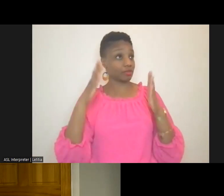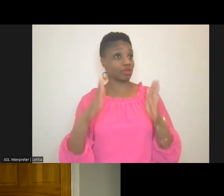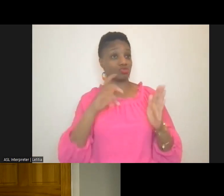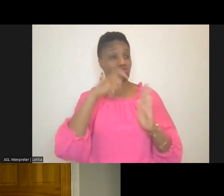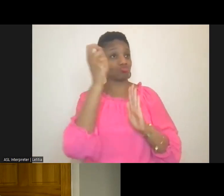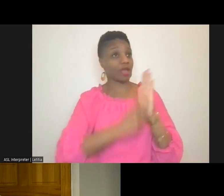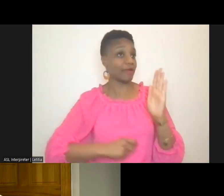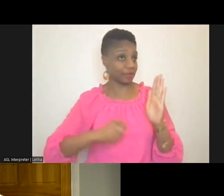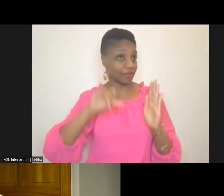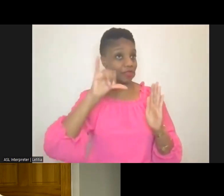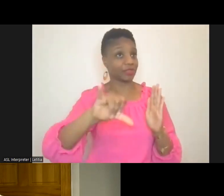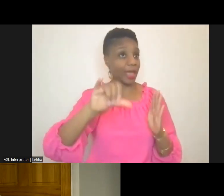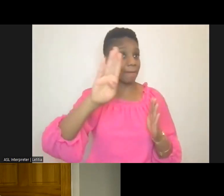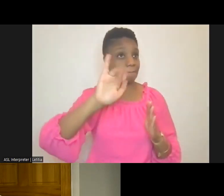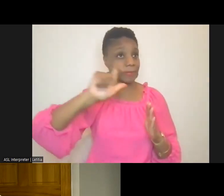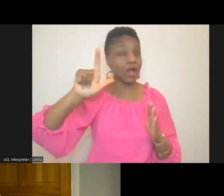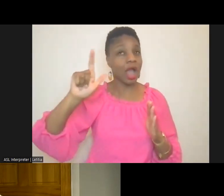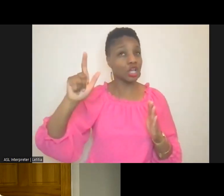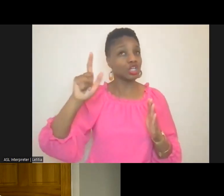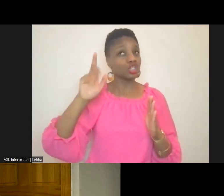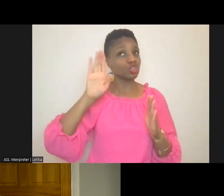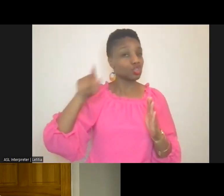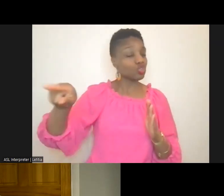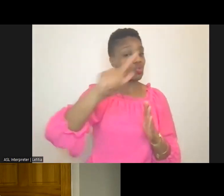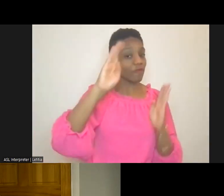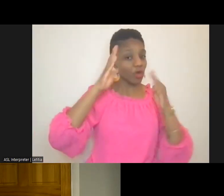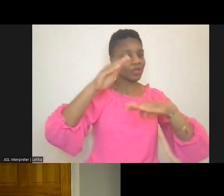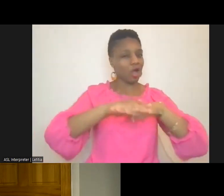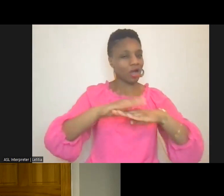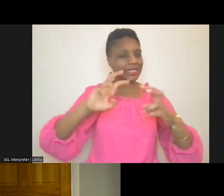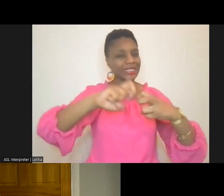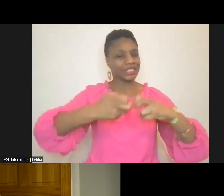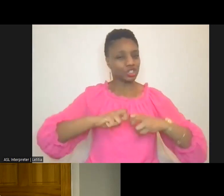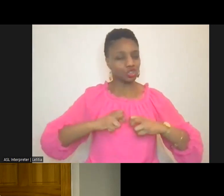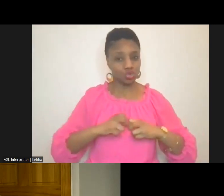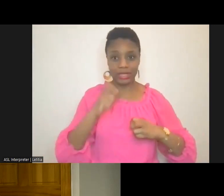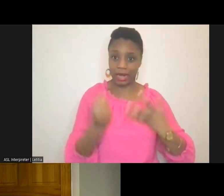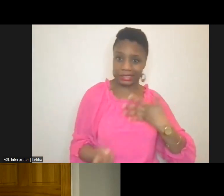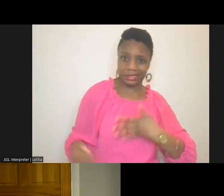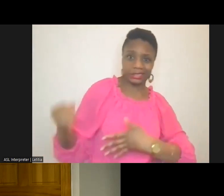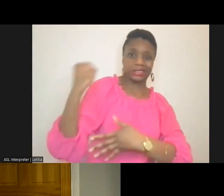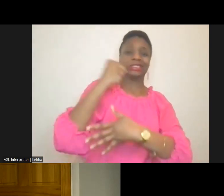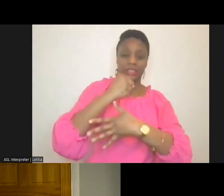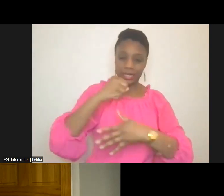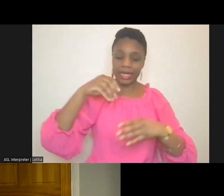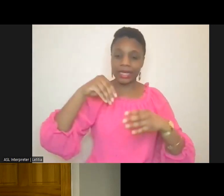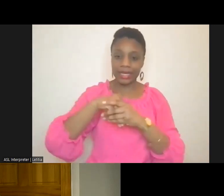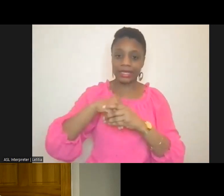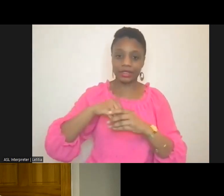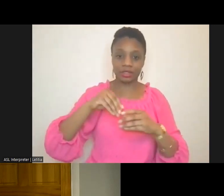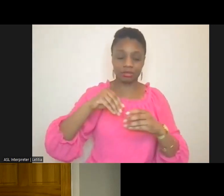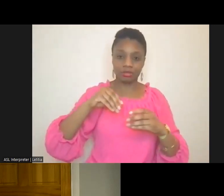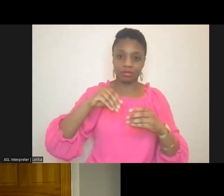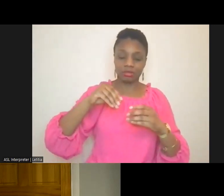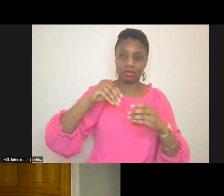my intent was that you would focus on those issues that are most pressing and push the administration in the areas and the